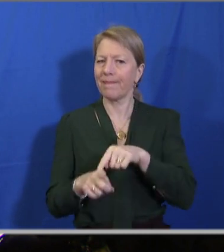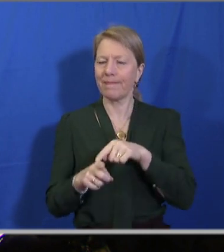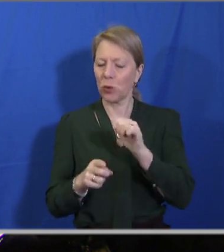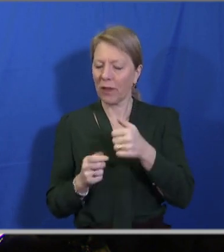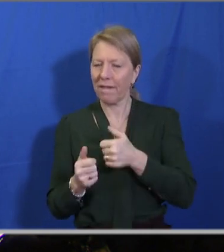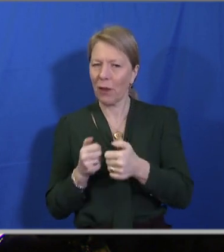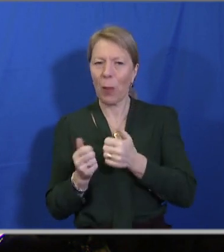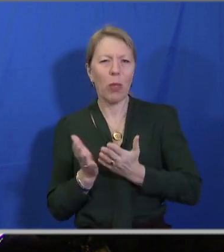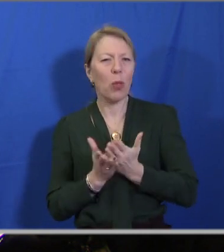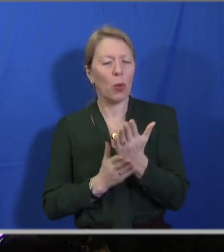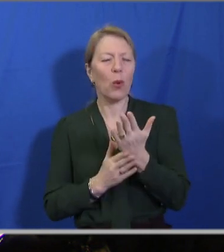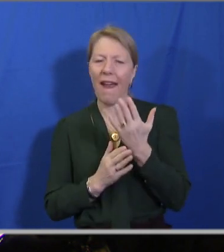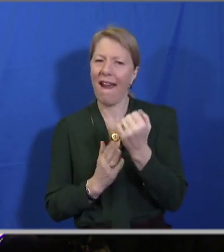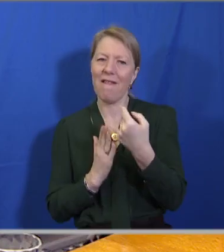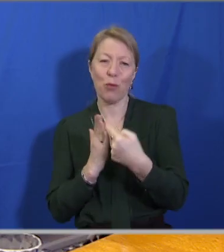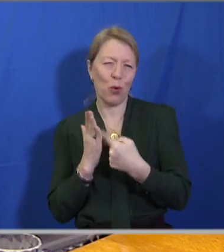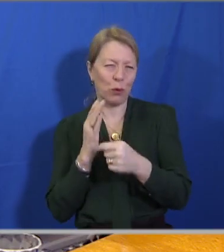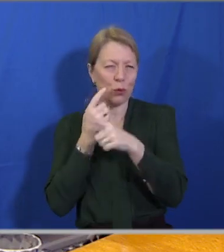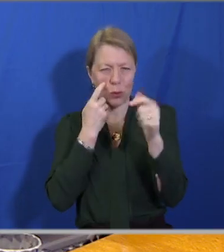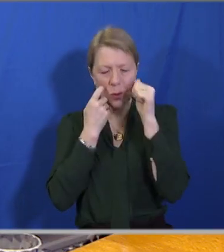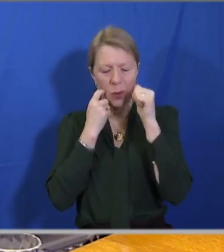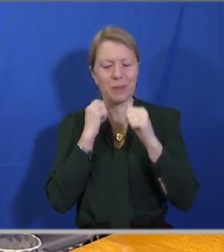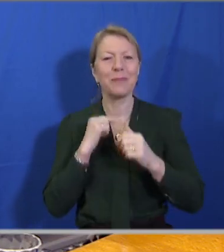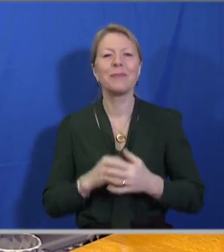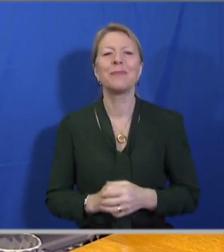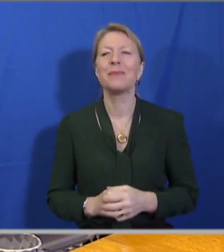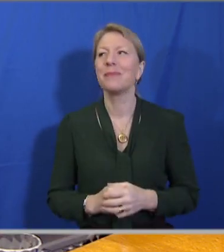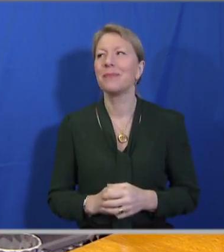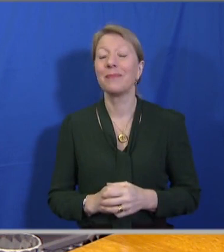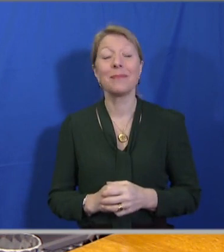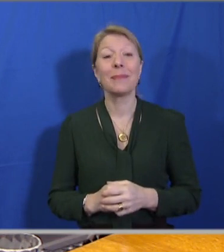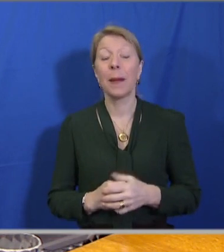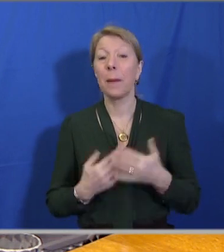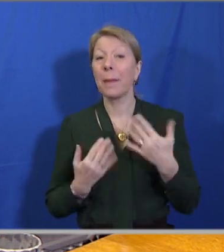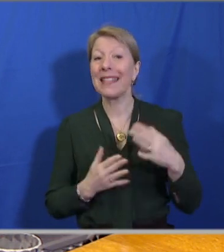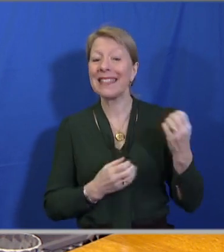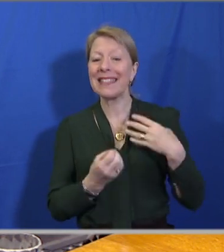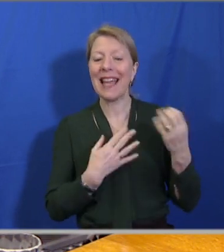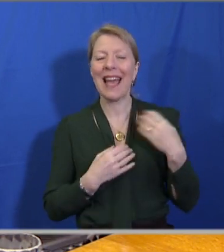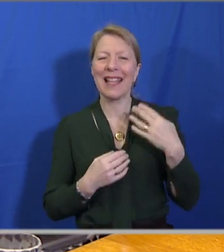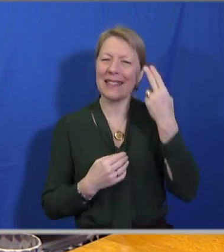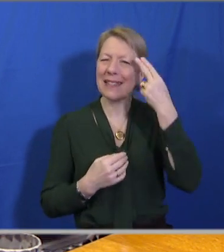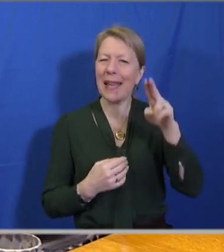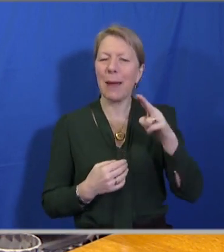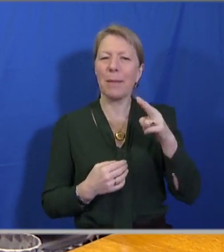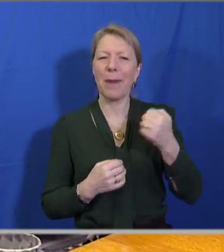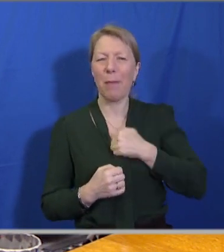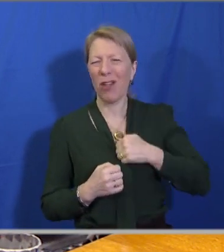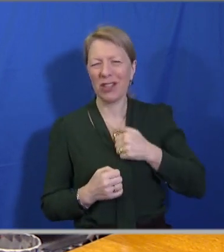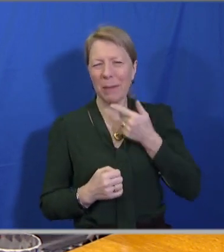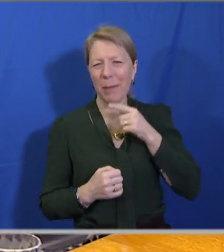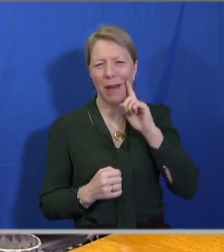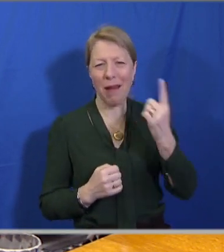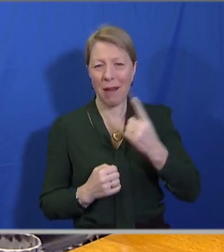been received in advance of the meeting to the committee office. I'll just check with the clerk. Have we? No other apologies, no Chair. Other apologies. Okay, members. So we're then going to move into